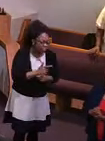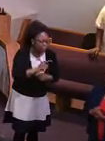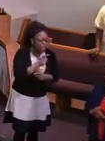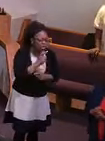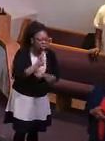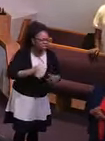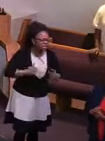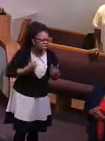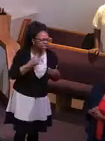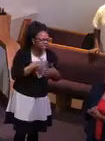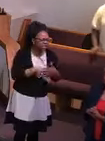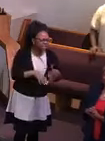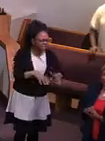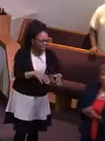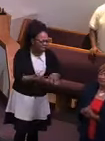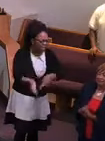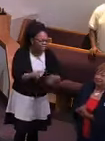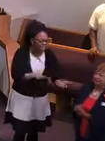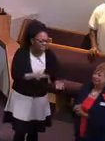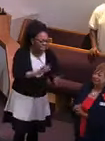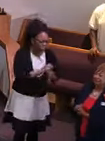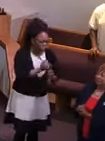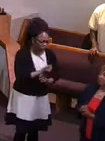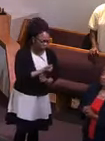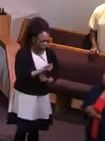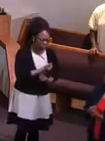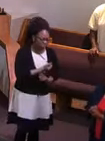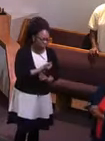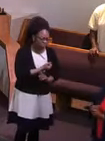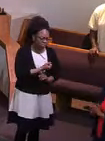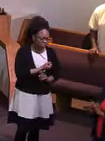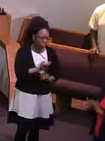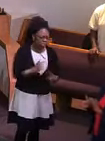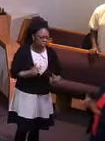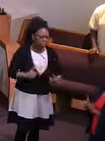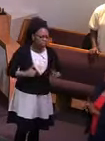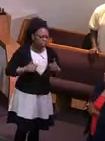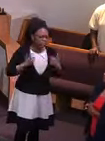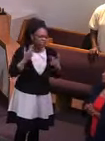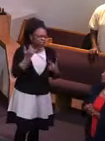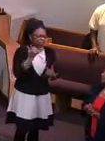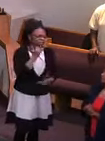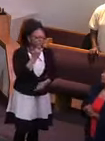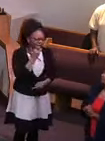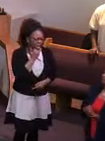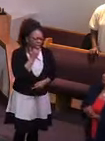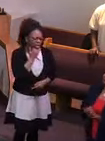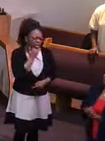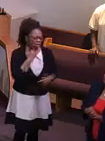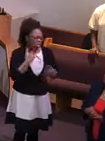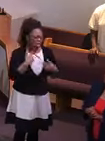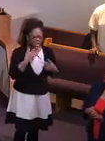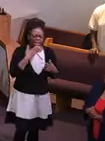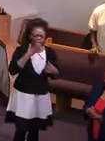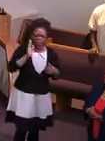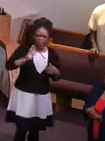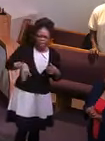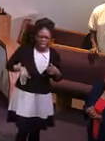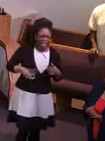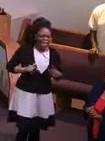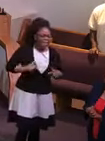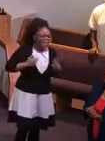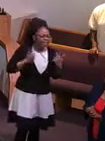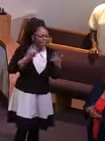who was living in a dead situation, was living foul, had badness living in